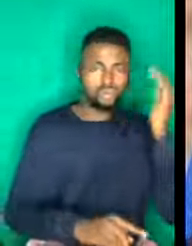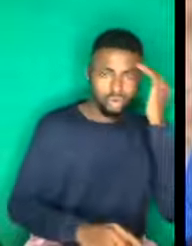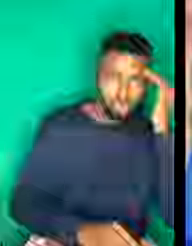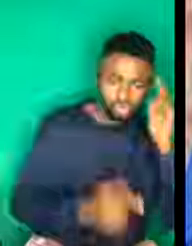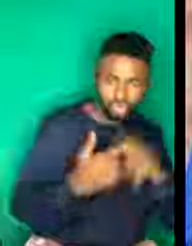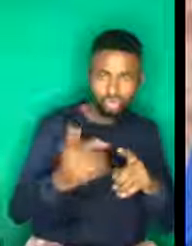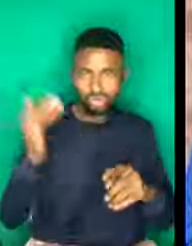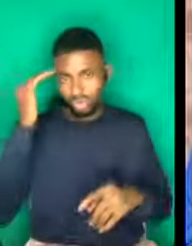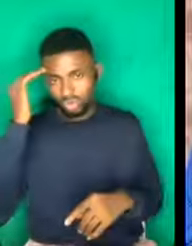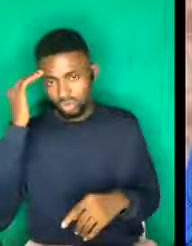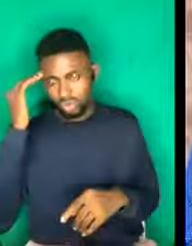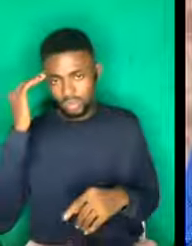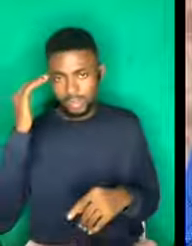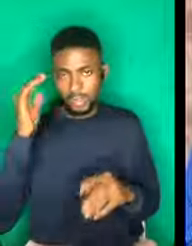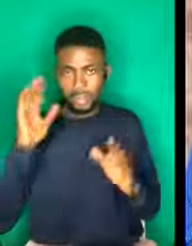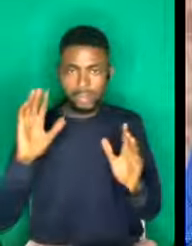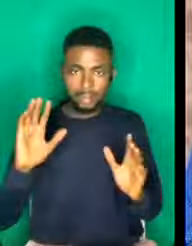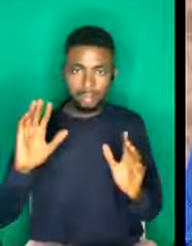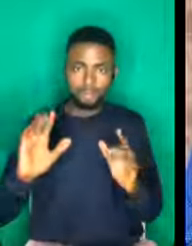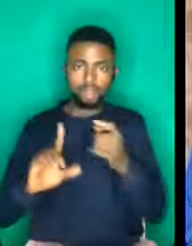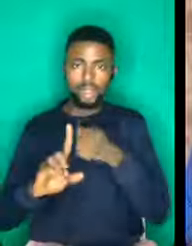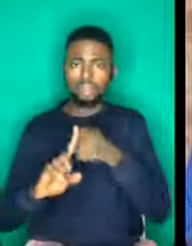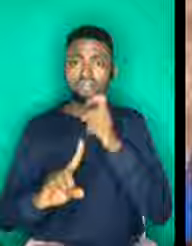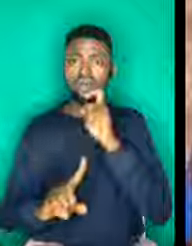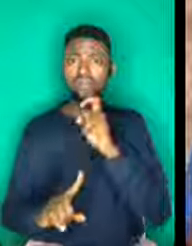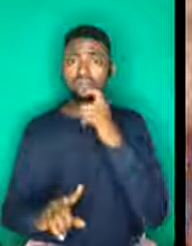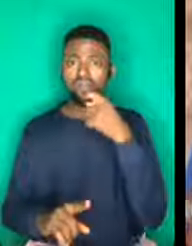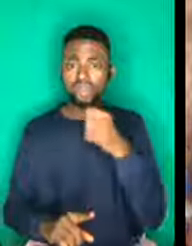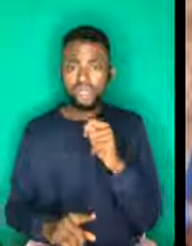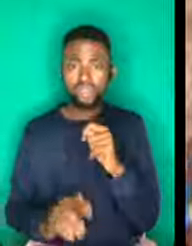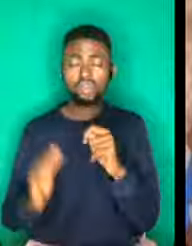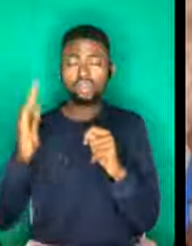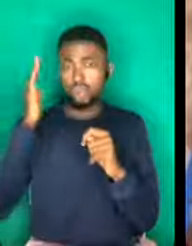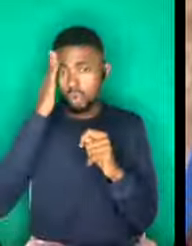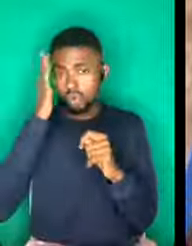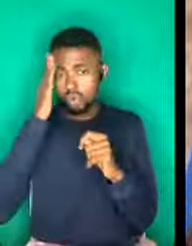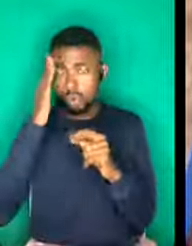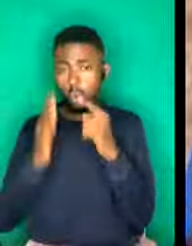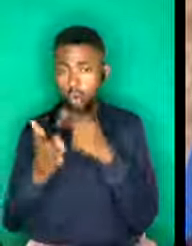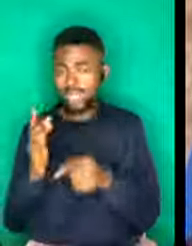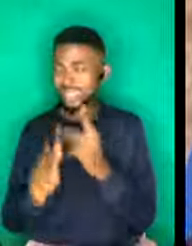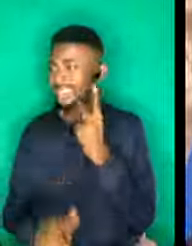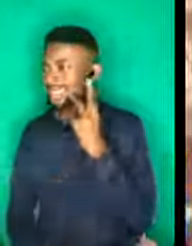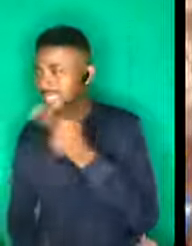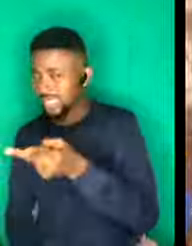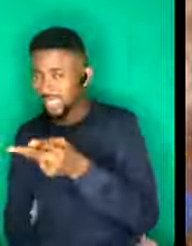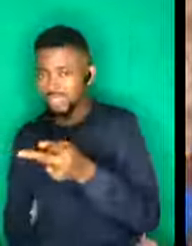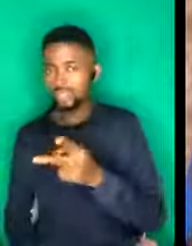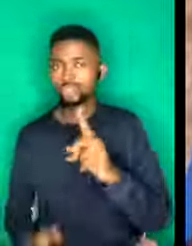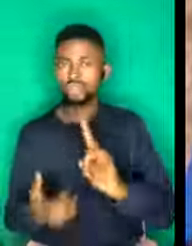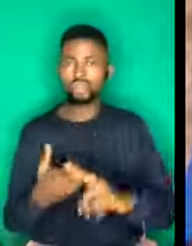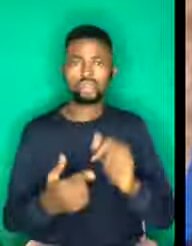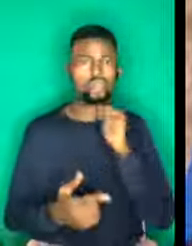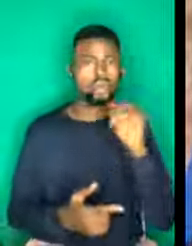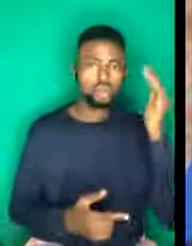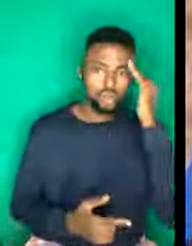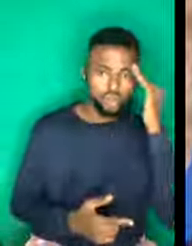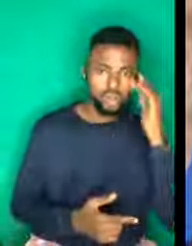in a sense. From the known, what they see, to the unknown, then you go back